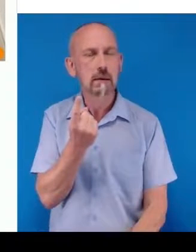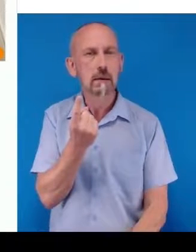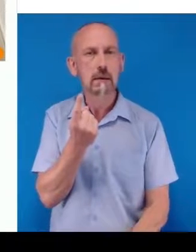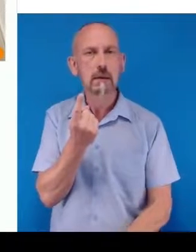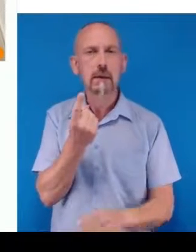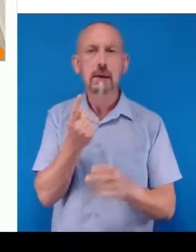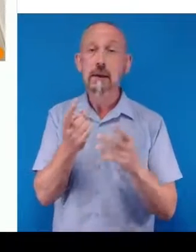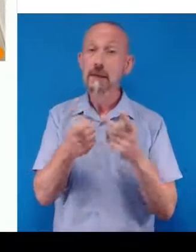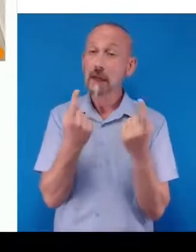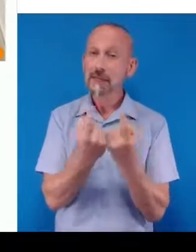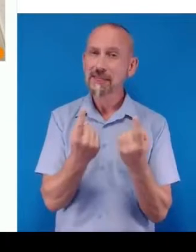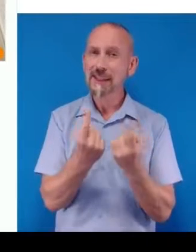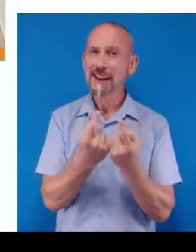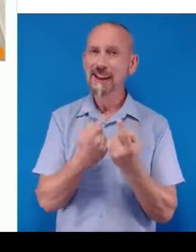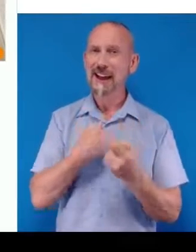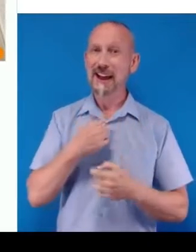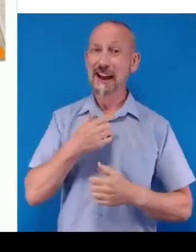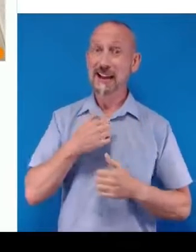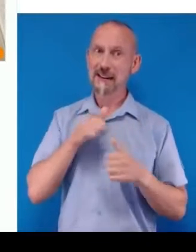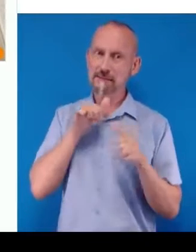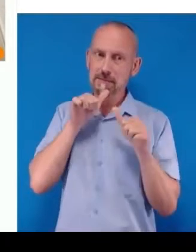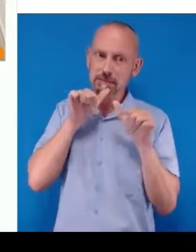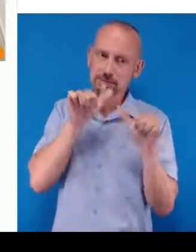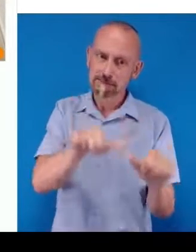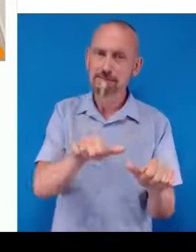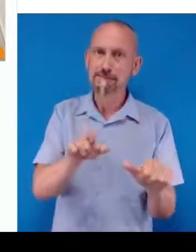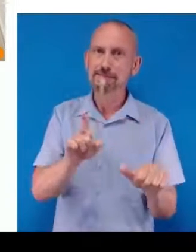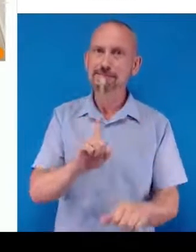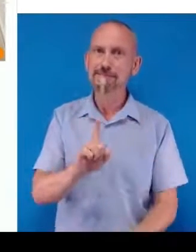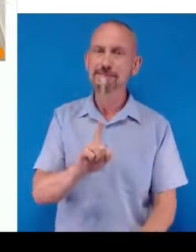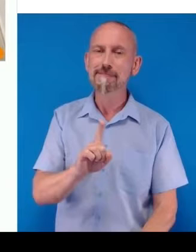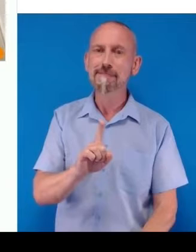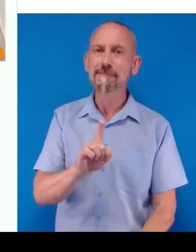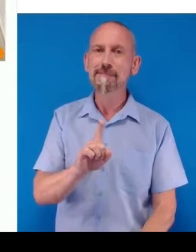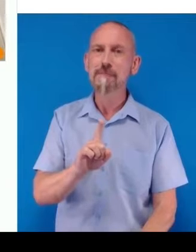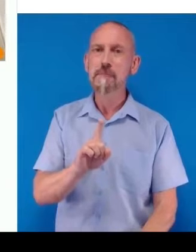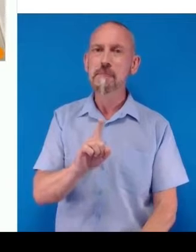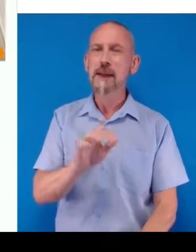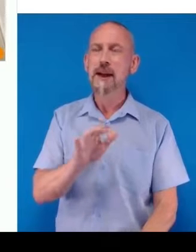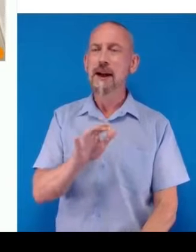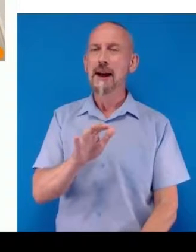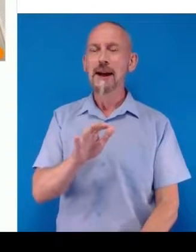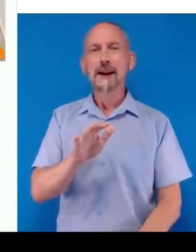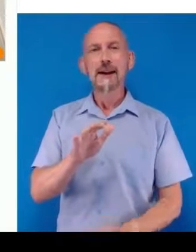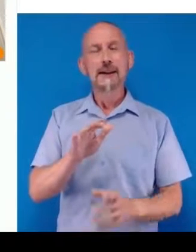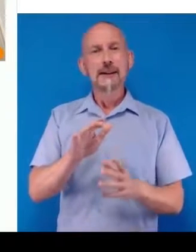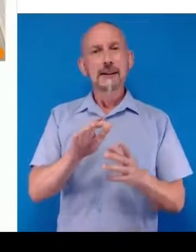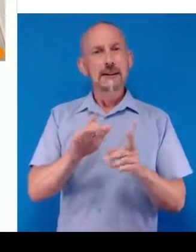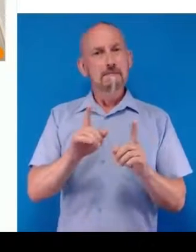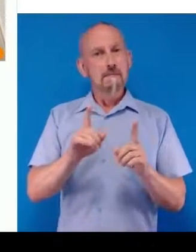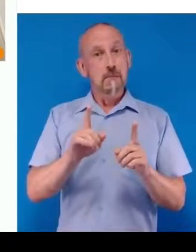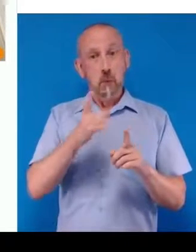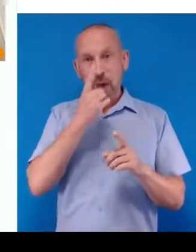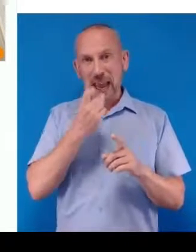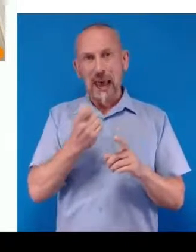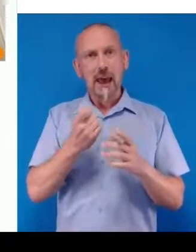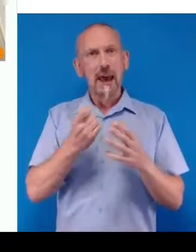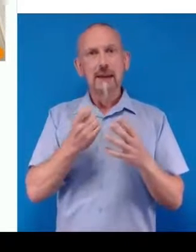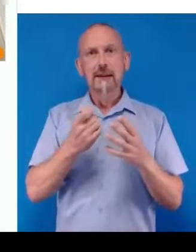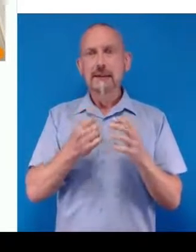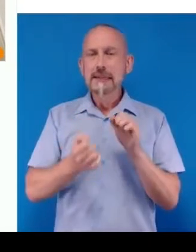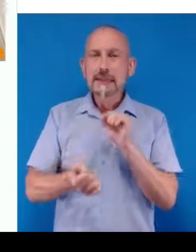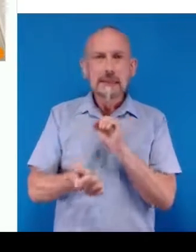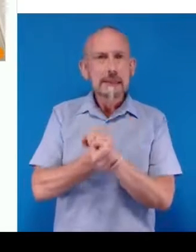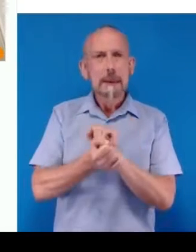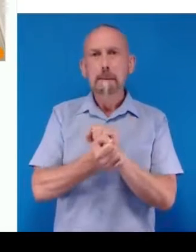liked about the platform was being able to maintain the fullness of